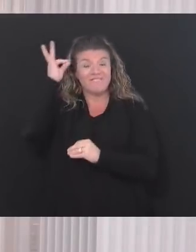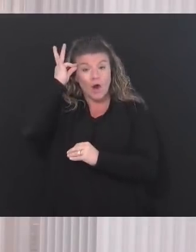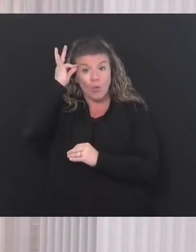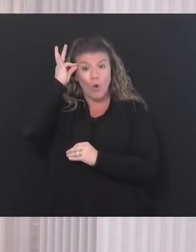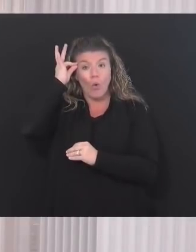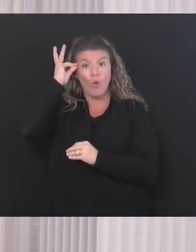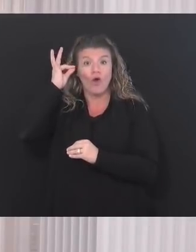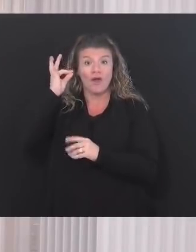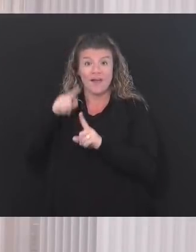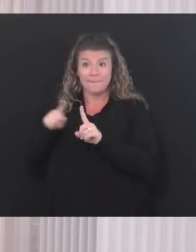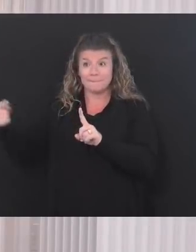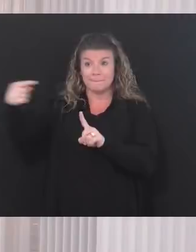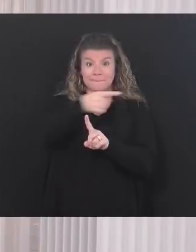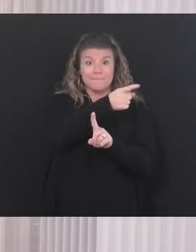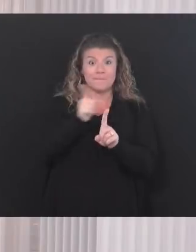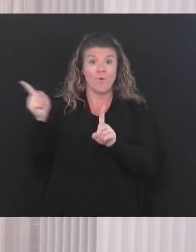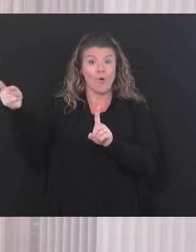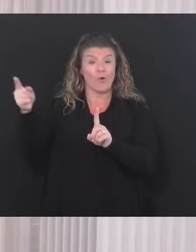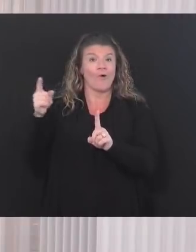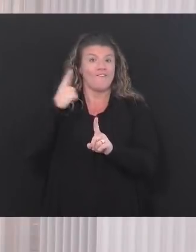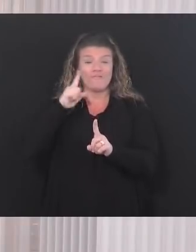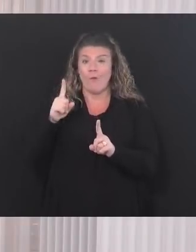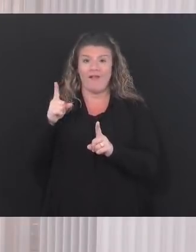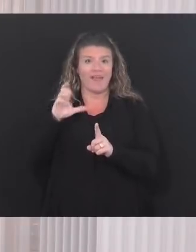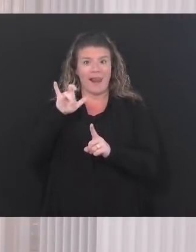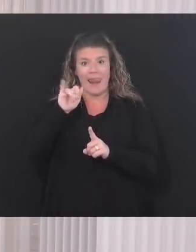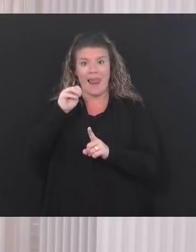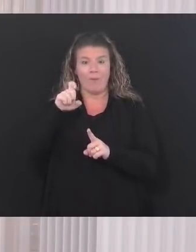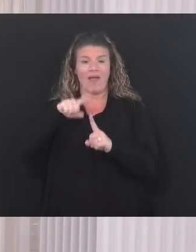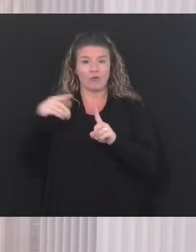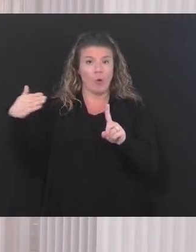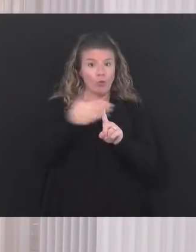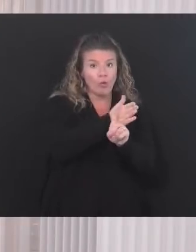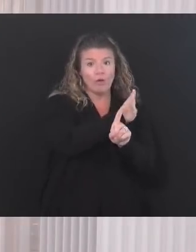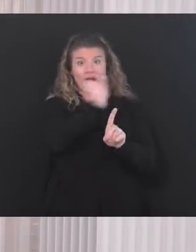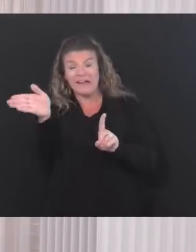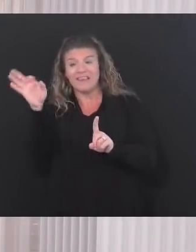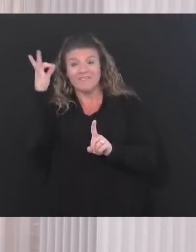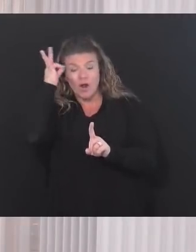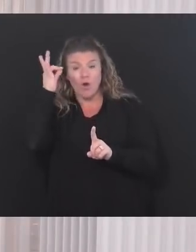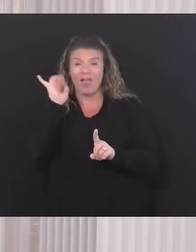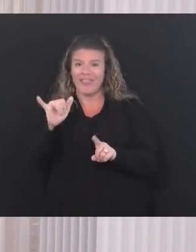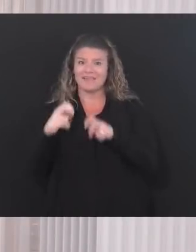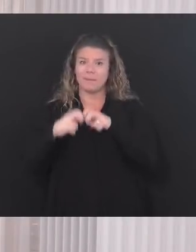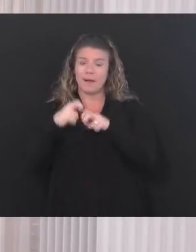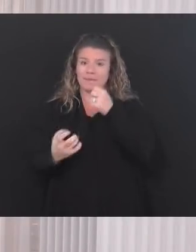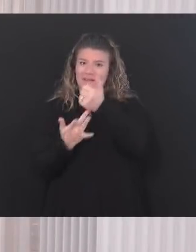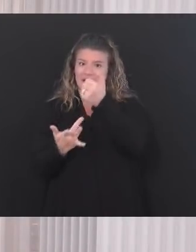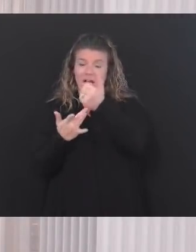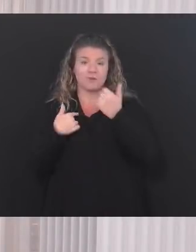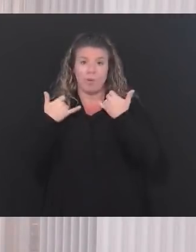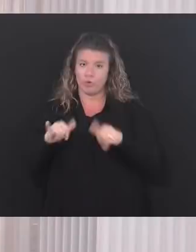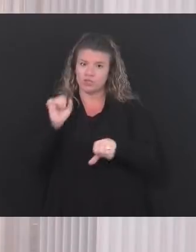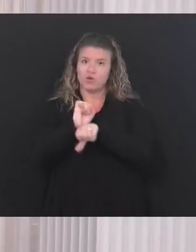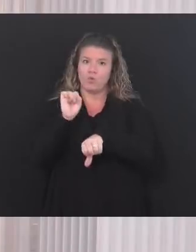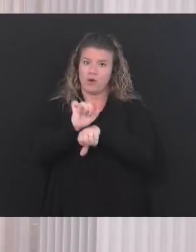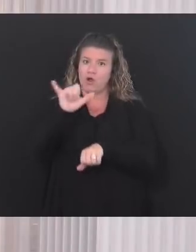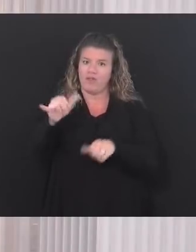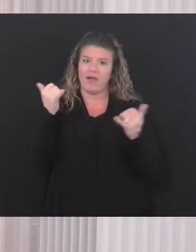have to push all the claims through. The governor mentioned that earlier, but we continue to have our OT work on that as well.